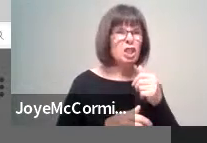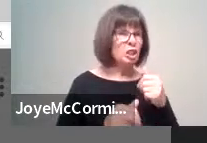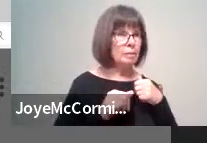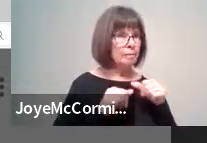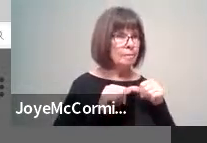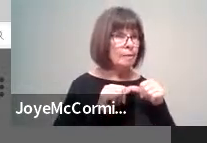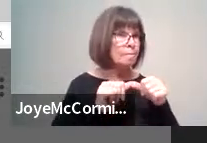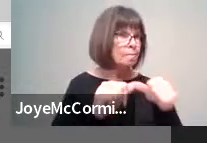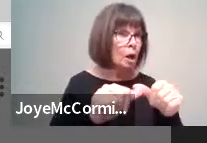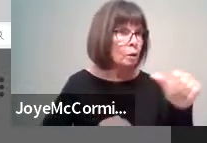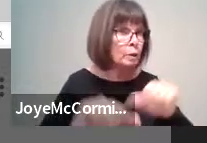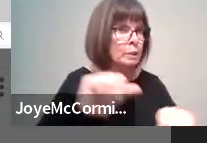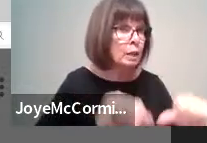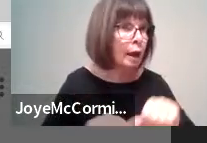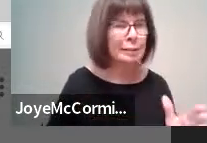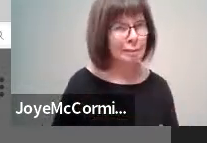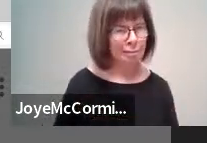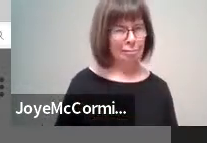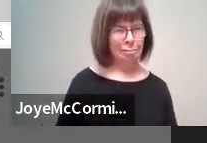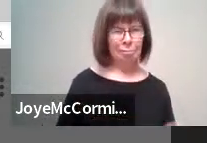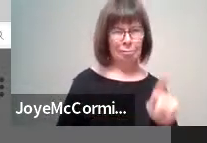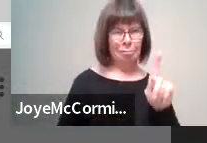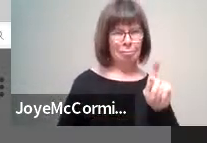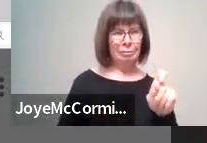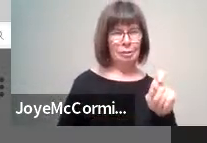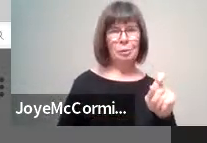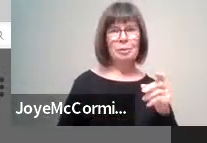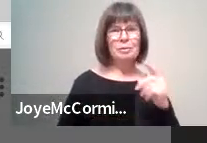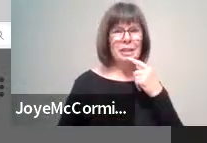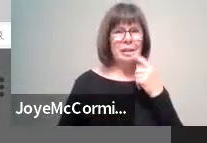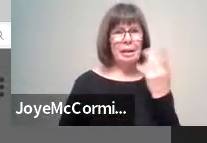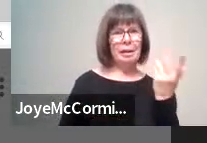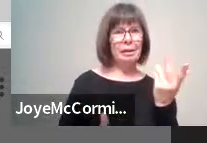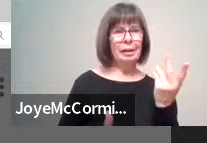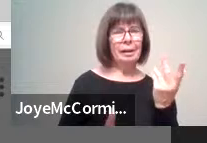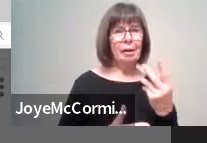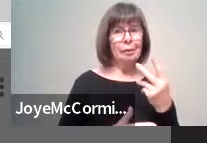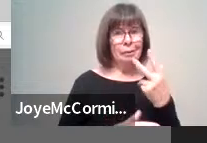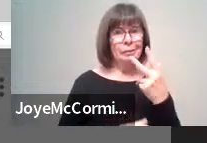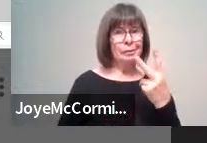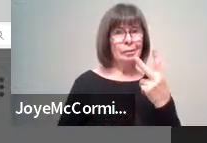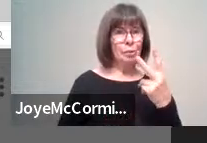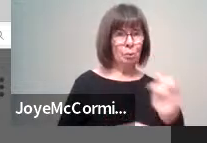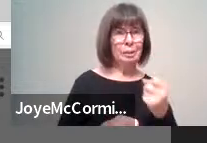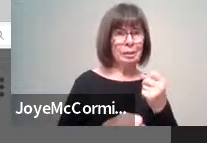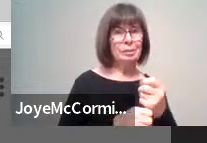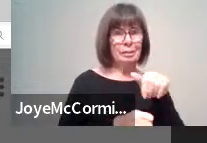we've said follow the science. And so far we're year 3 of this pandemic. Right.